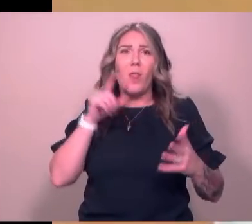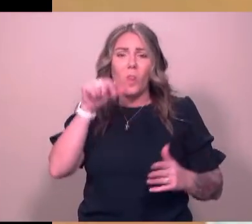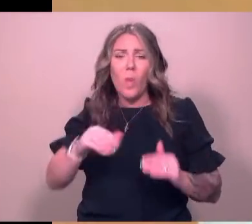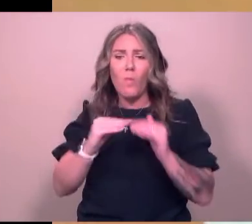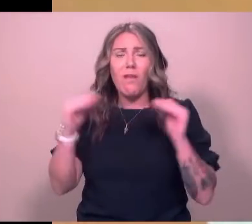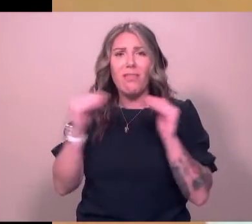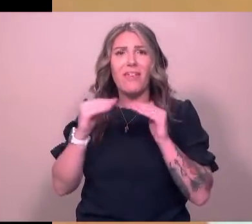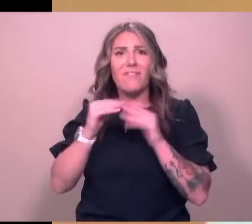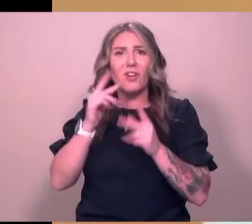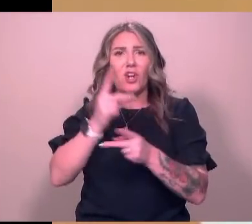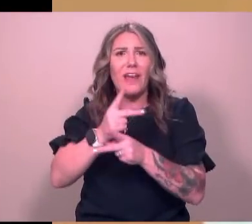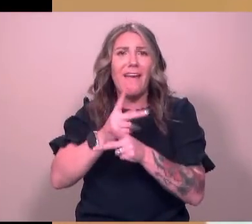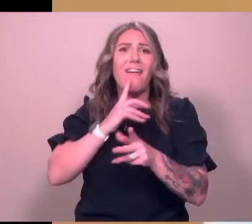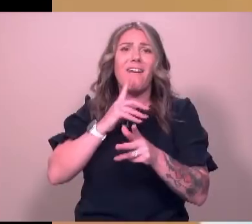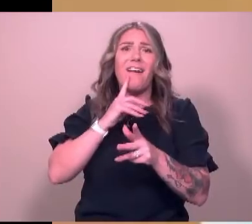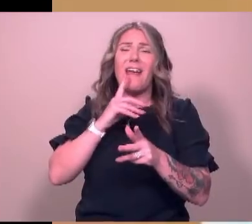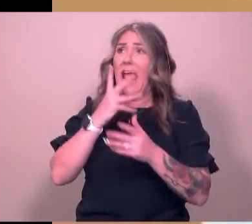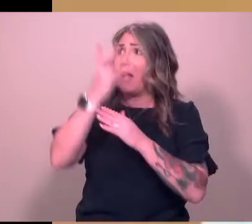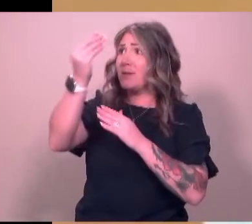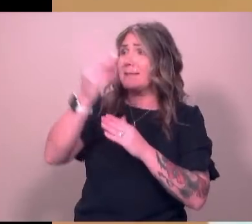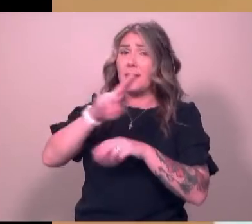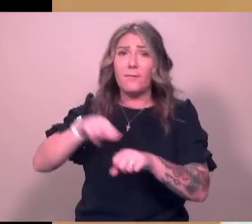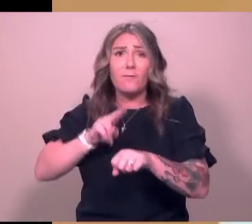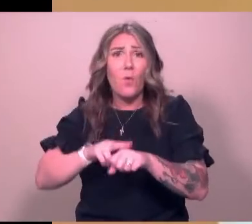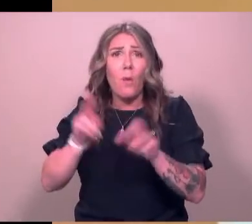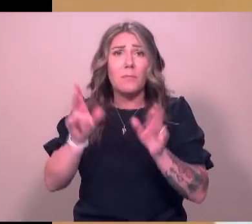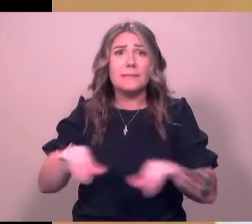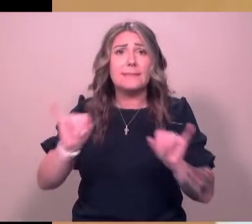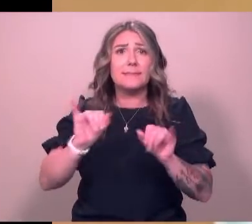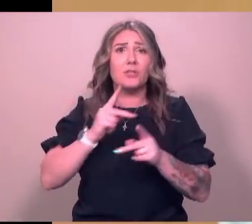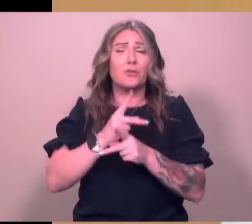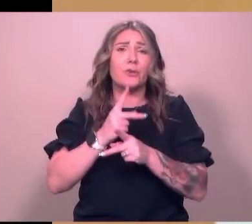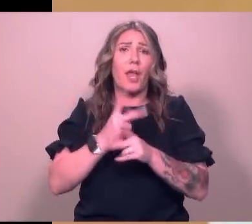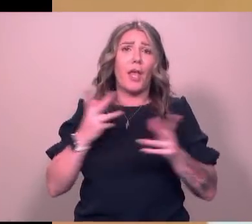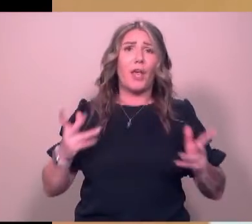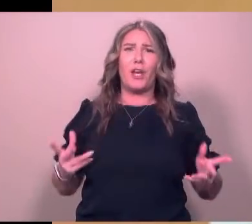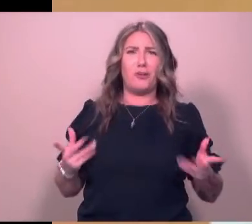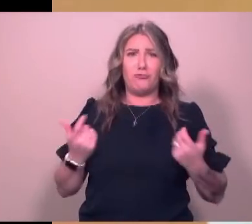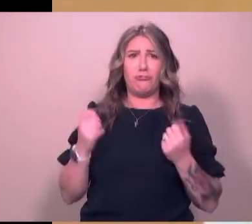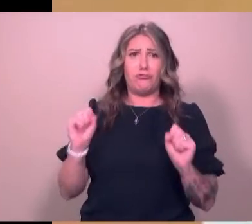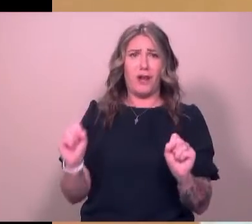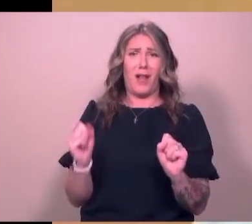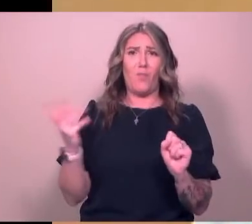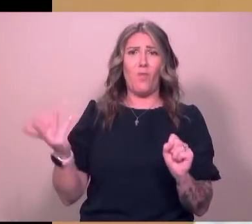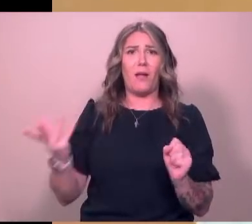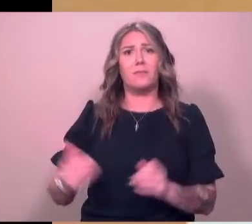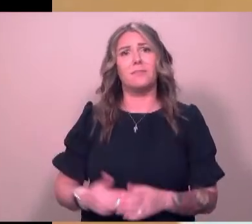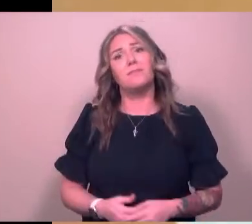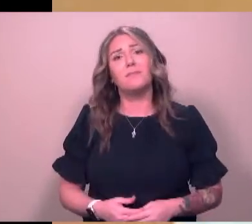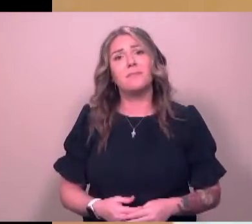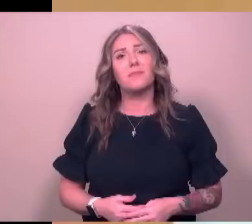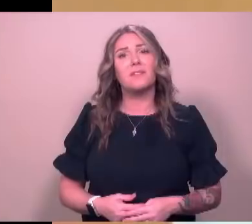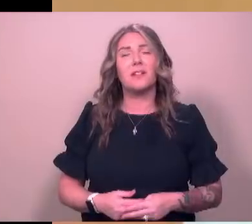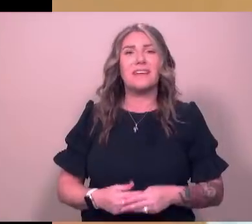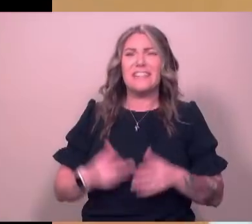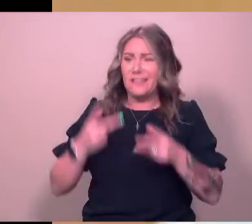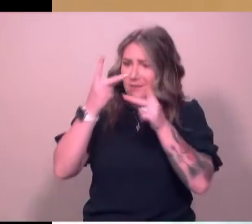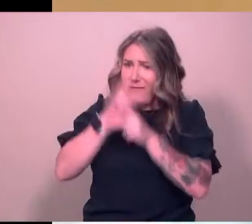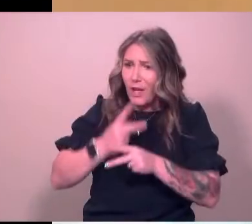practice outside of our normal standards of care, and just to try to piece